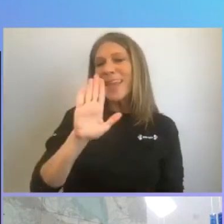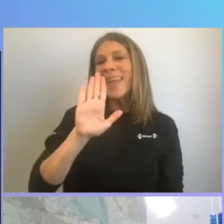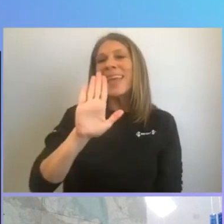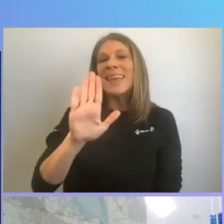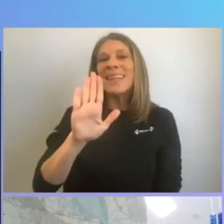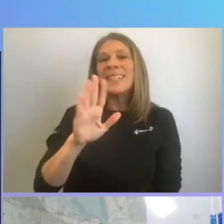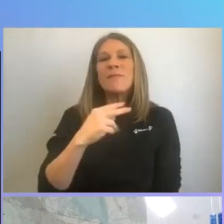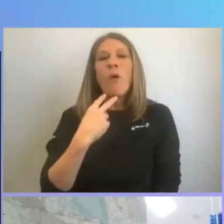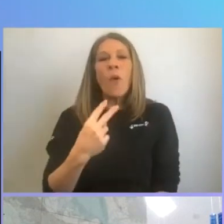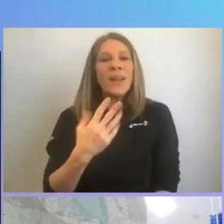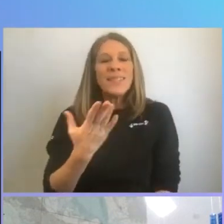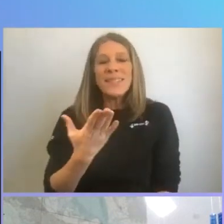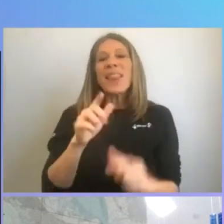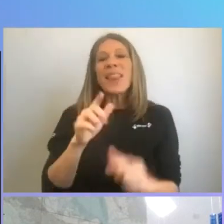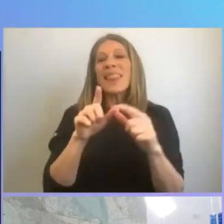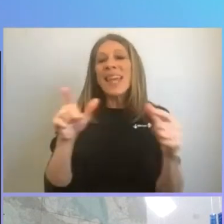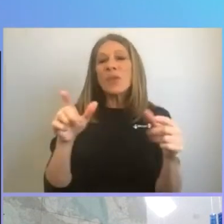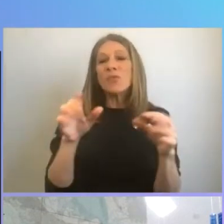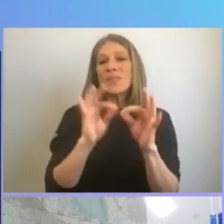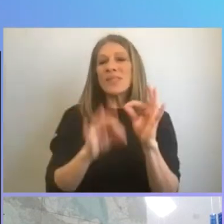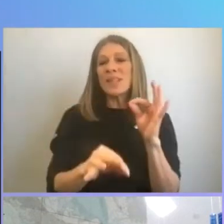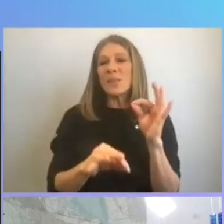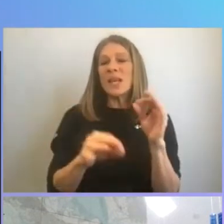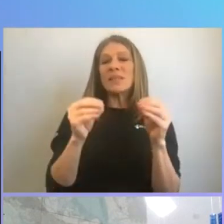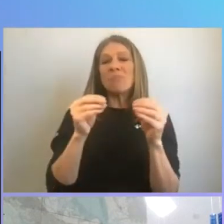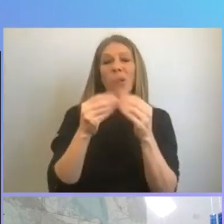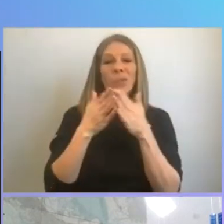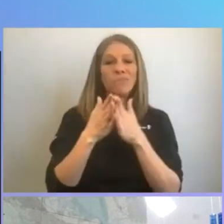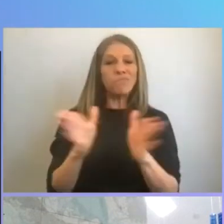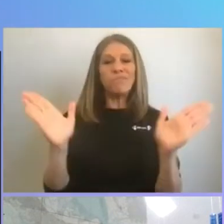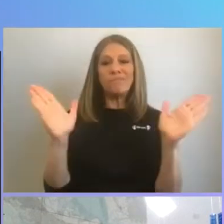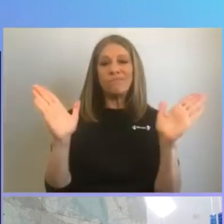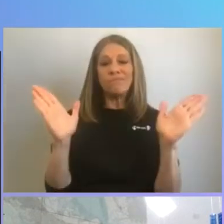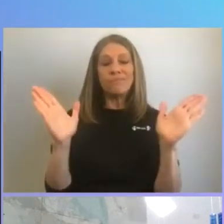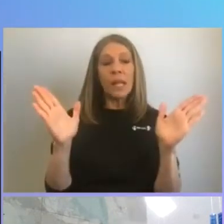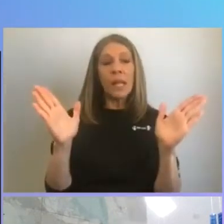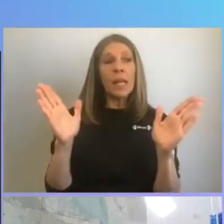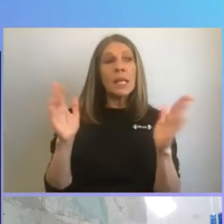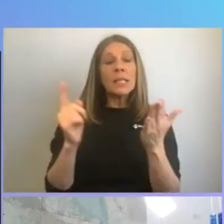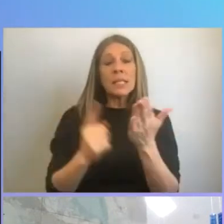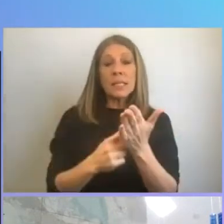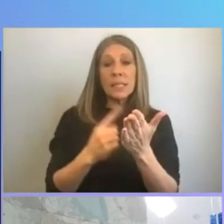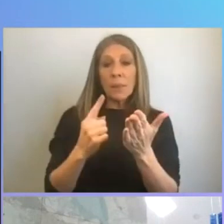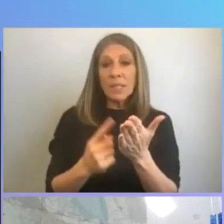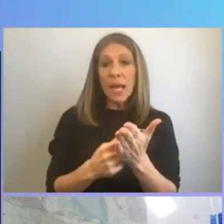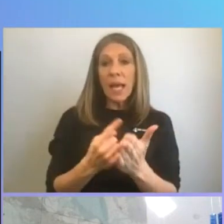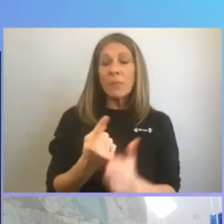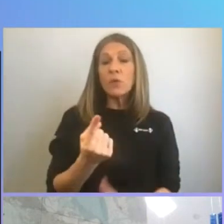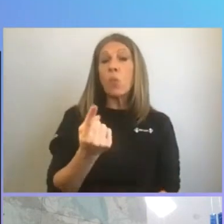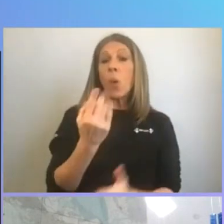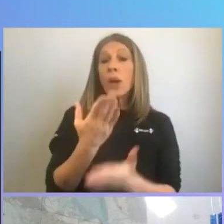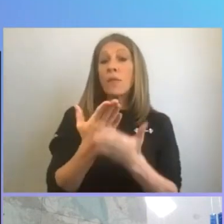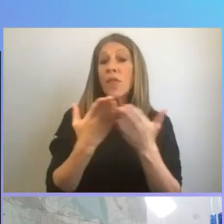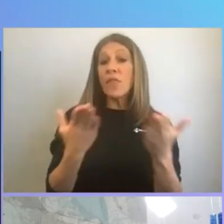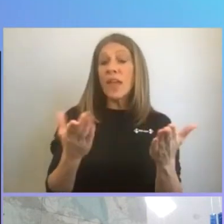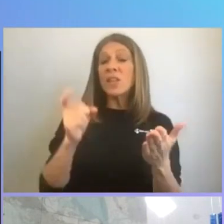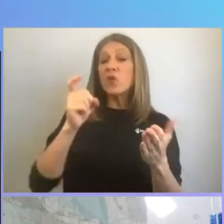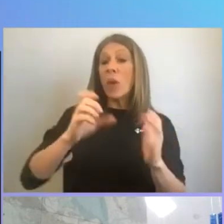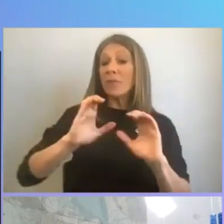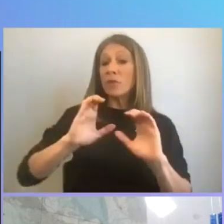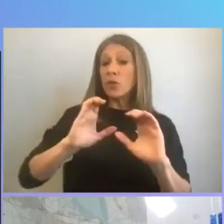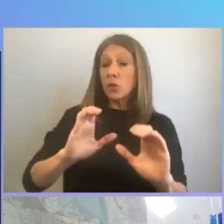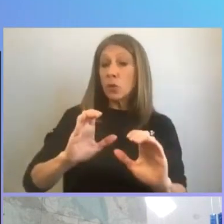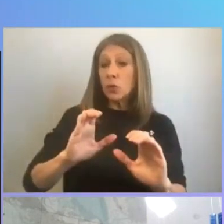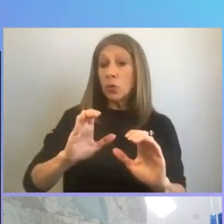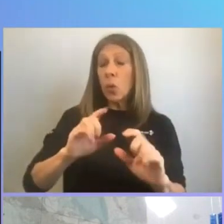was simplified and it's a little bit more generic. So sometimes one of the things that you have to do when